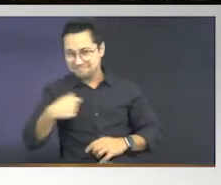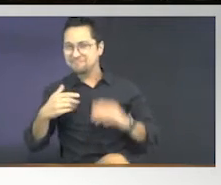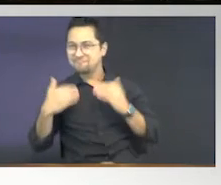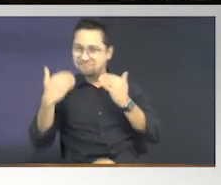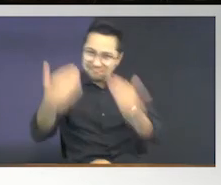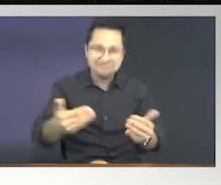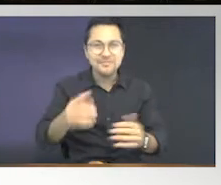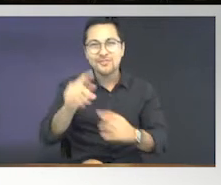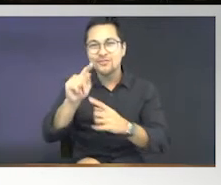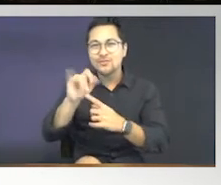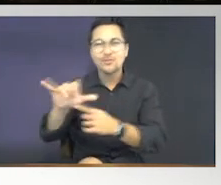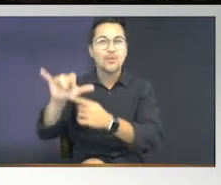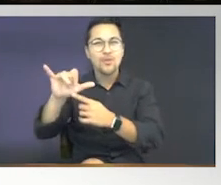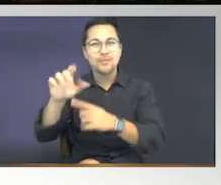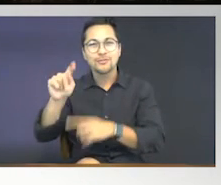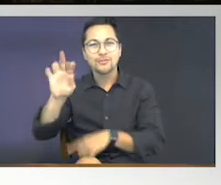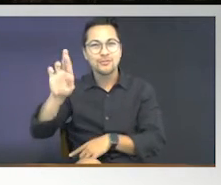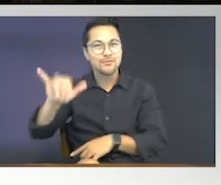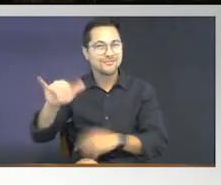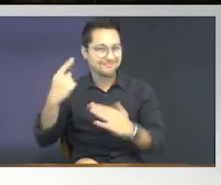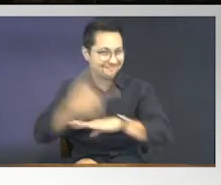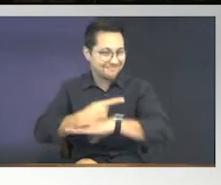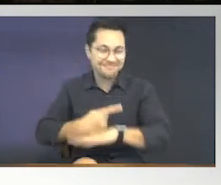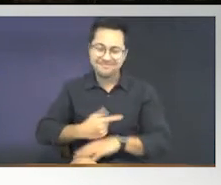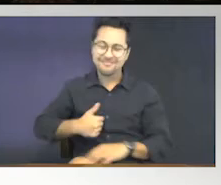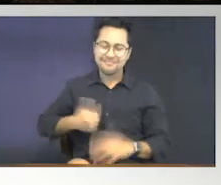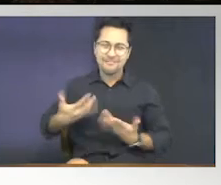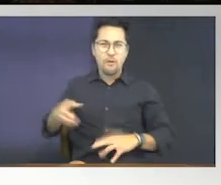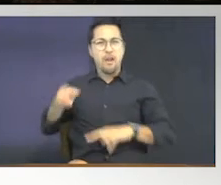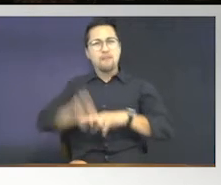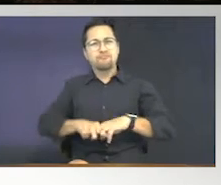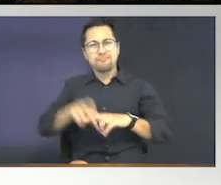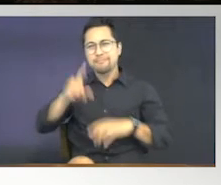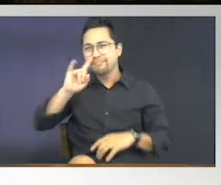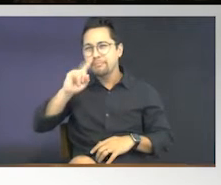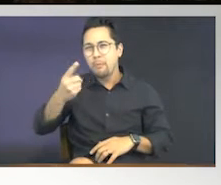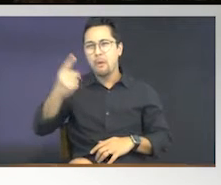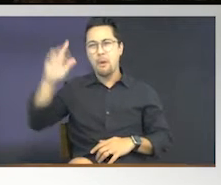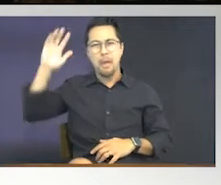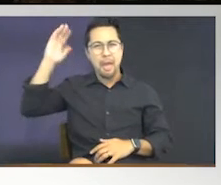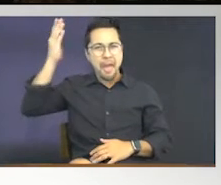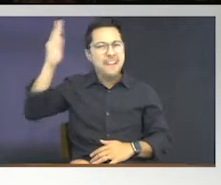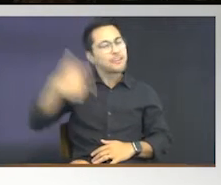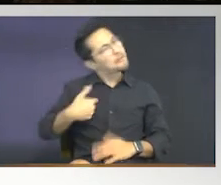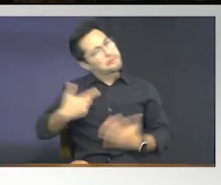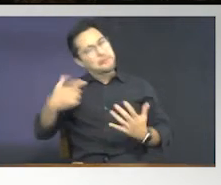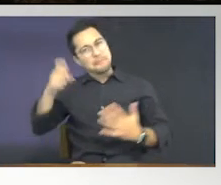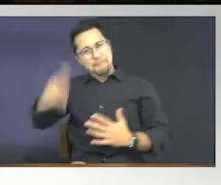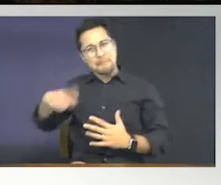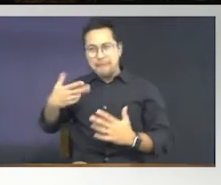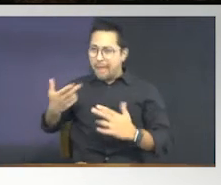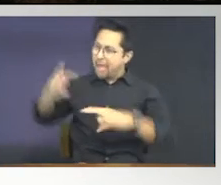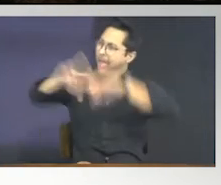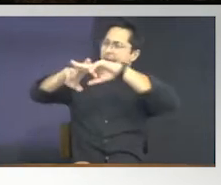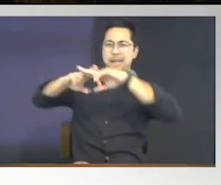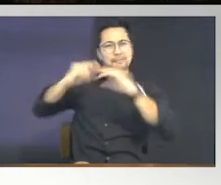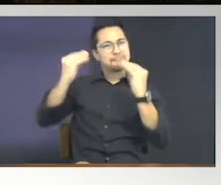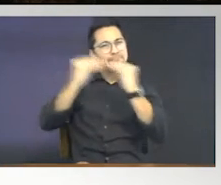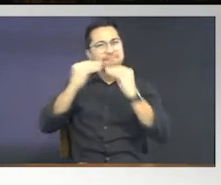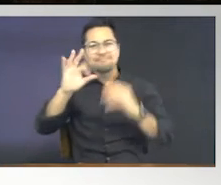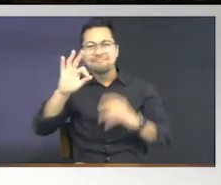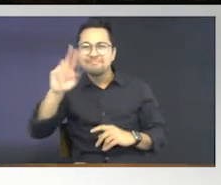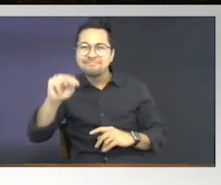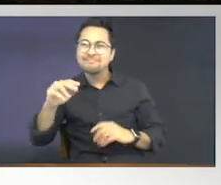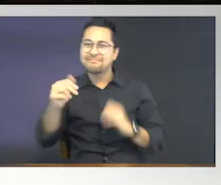boring presentations, right? So got to kick it up a notch, have a little fun with Buzz Lightyear and Woody. So I'm a